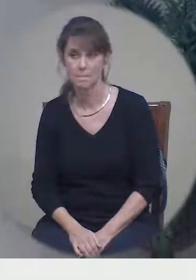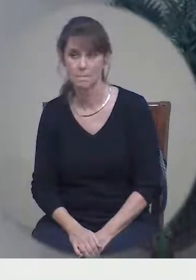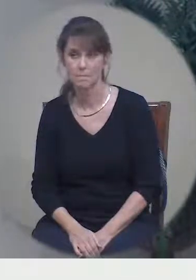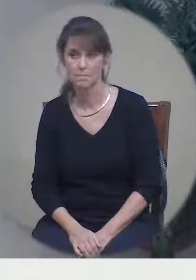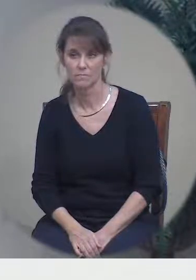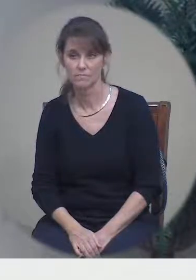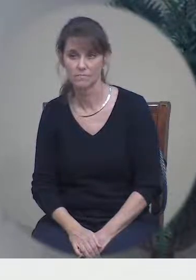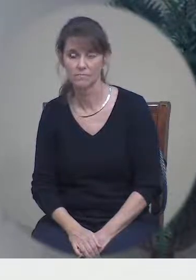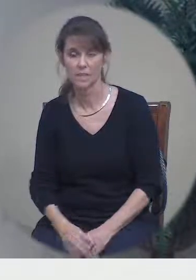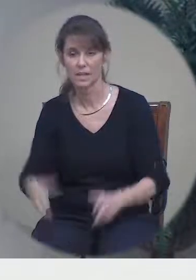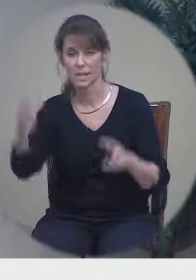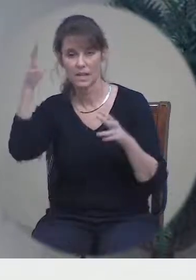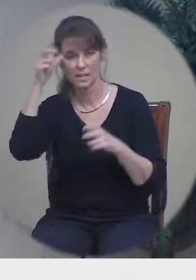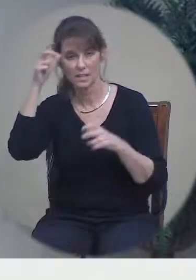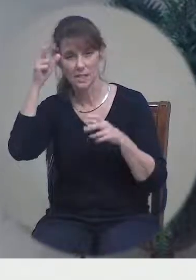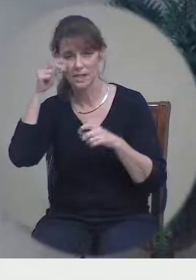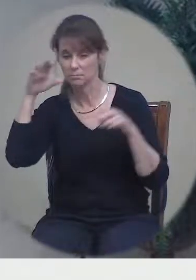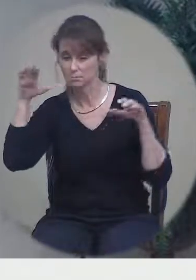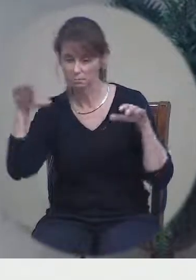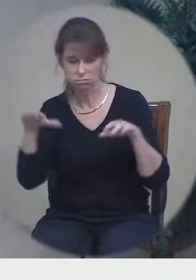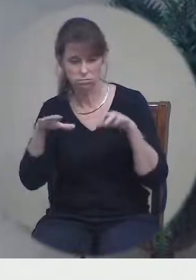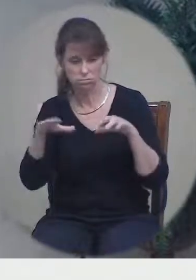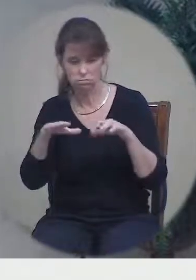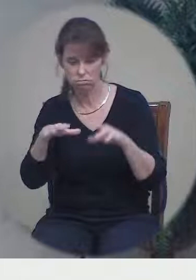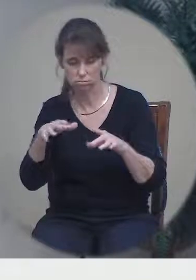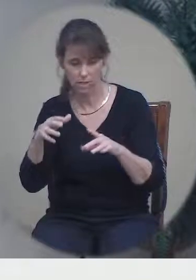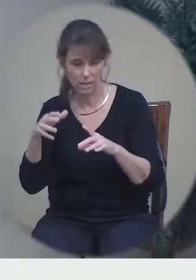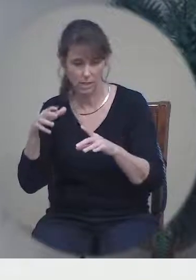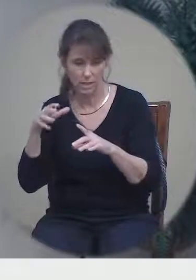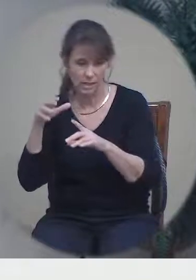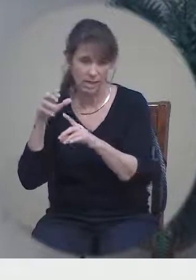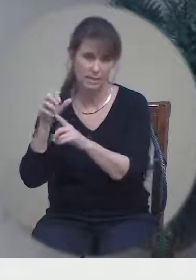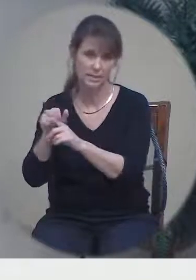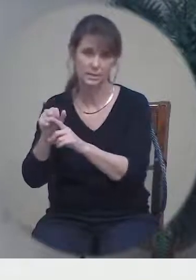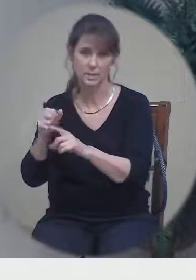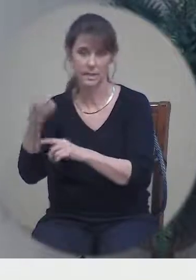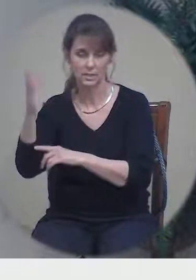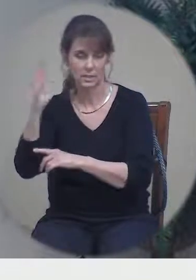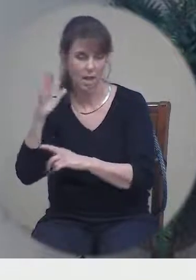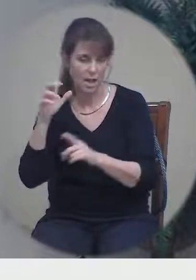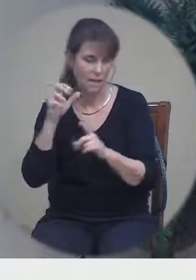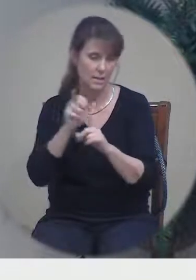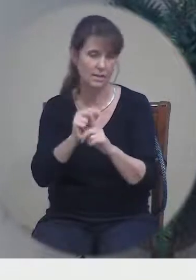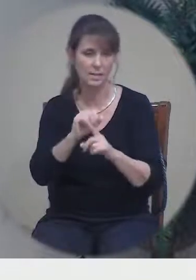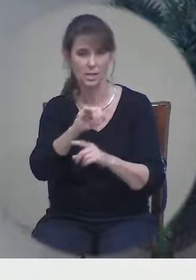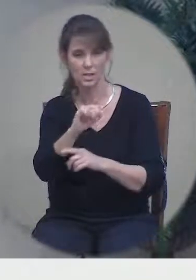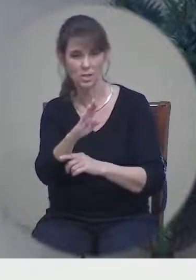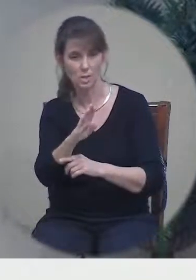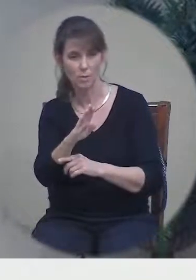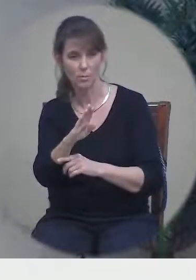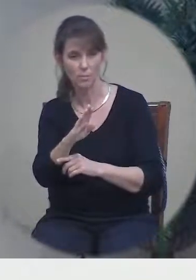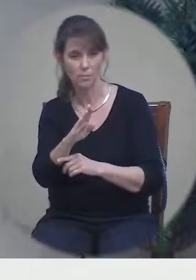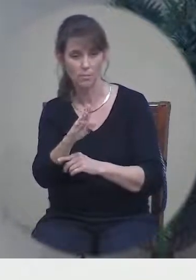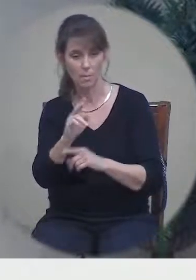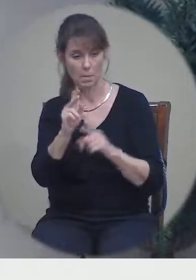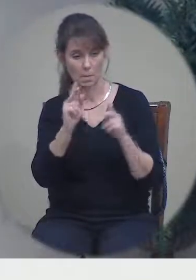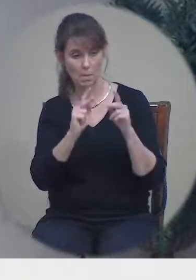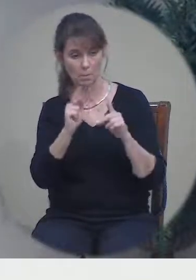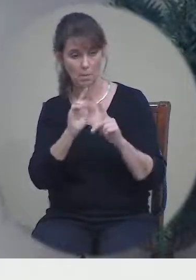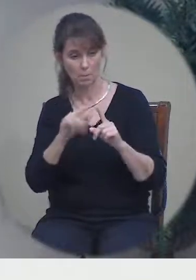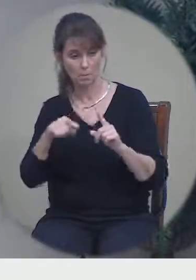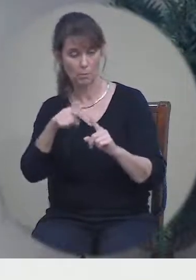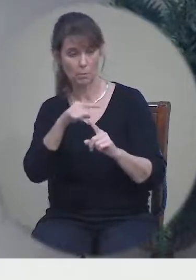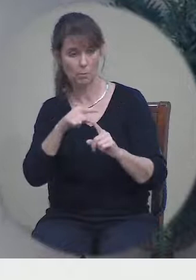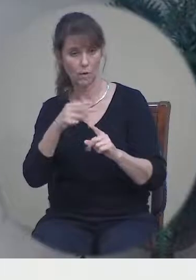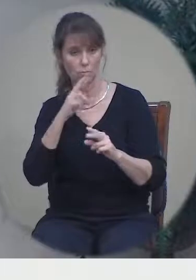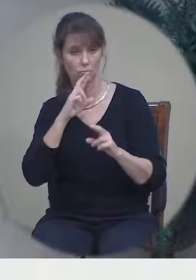Satan does all this. He attacks God. Job is vindicated. How does everybody react? How does Job react to